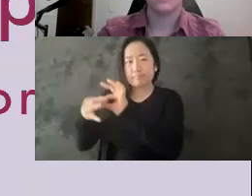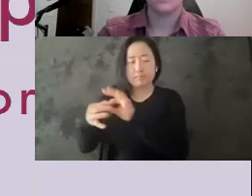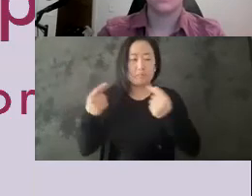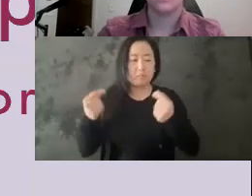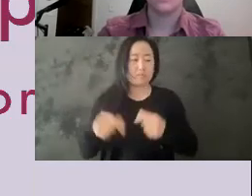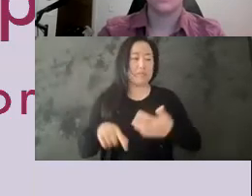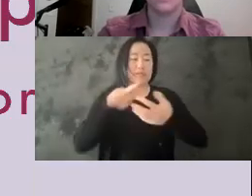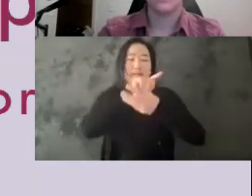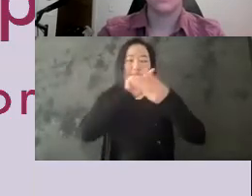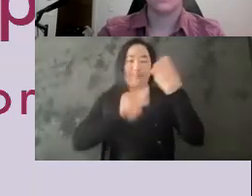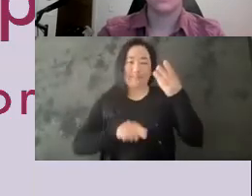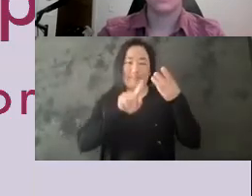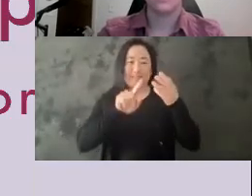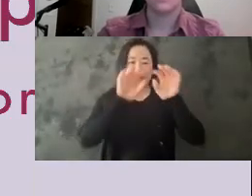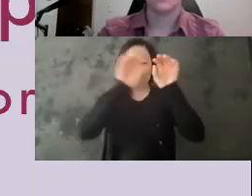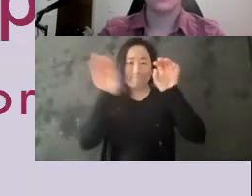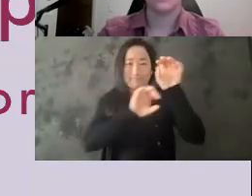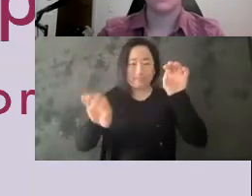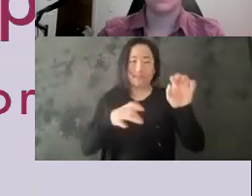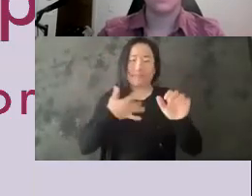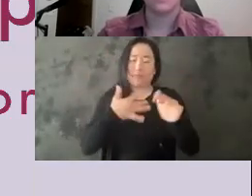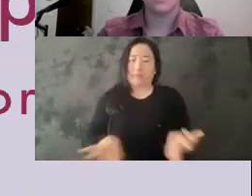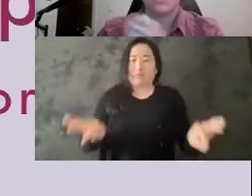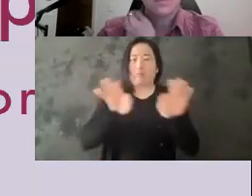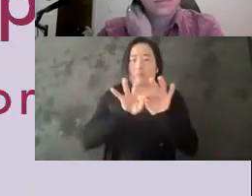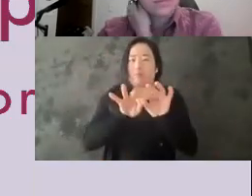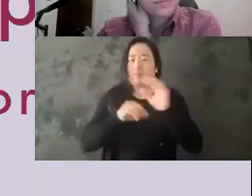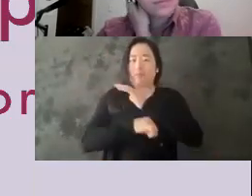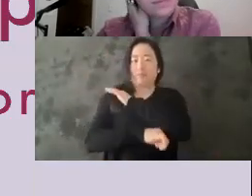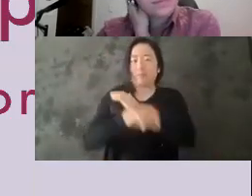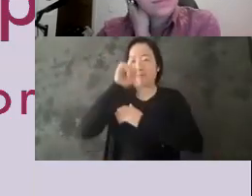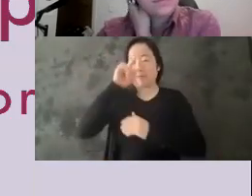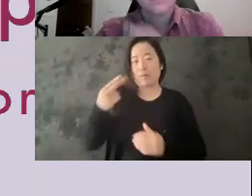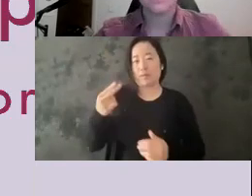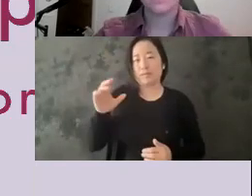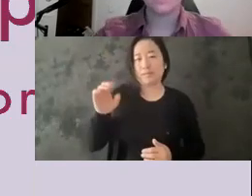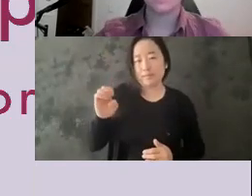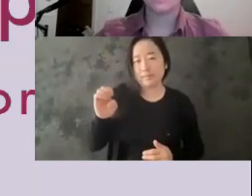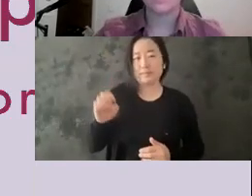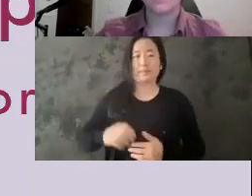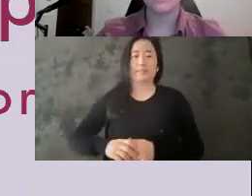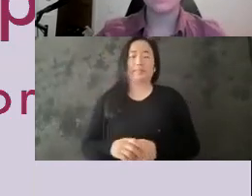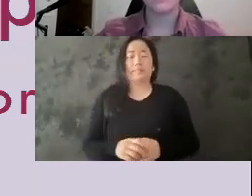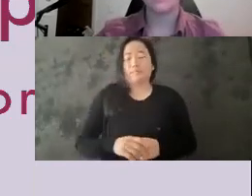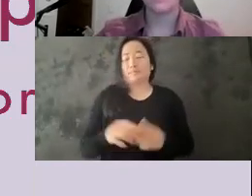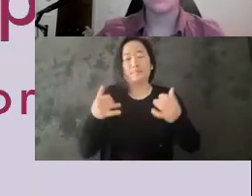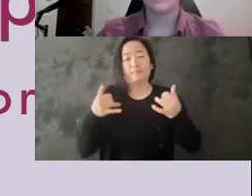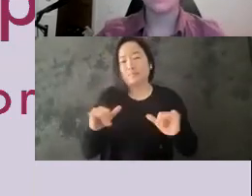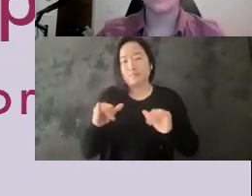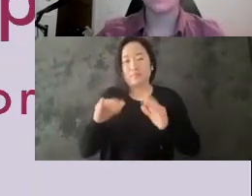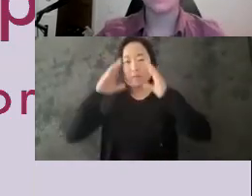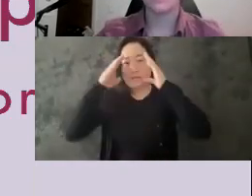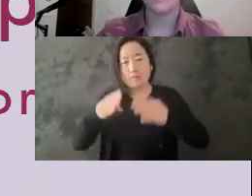believe, to be rooted in this healing-centered engagement. But again, focusing what is right with the